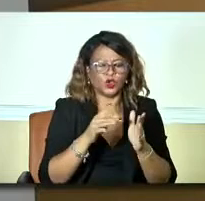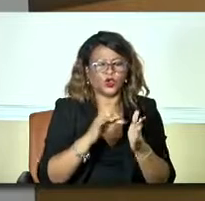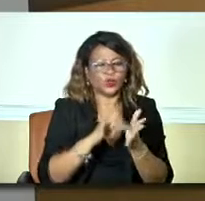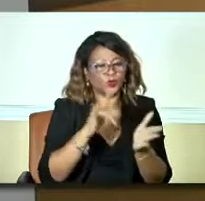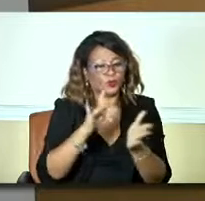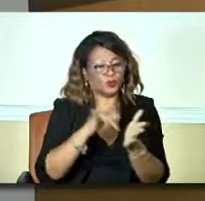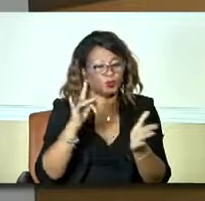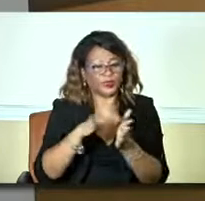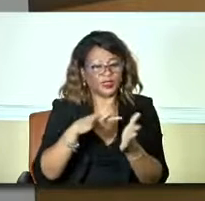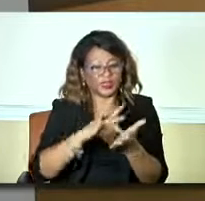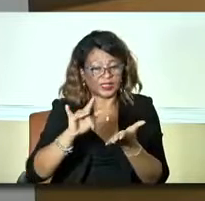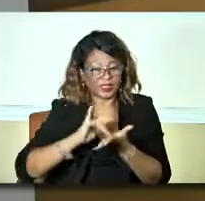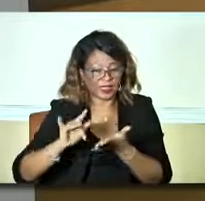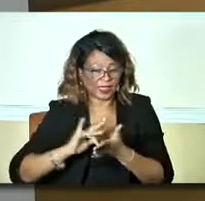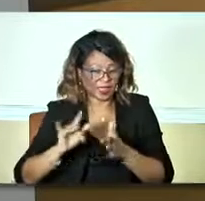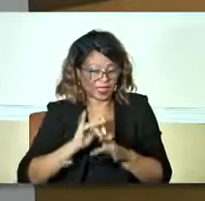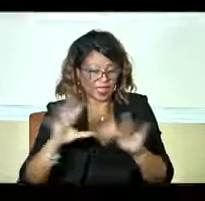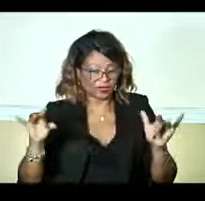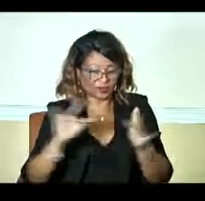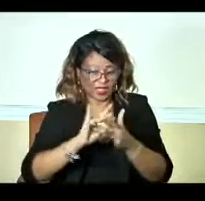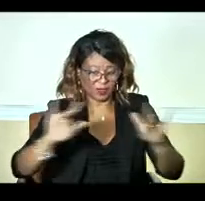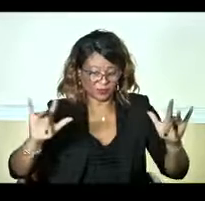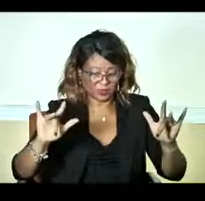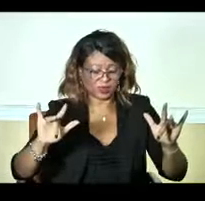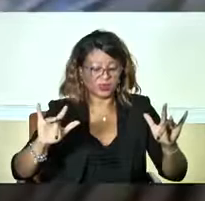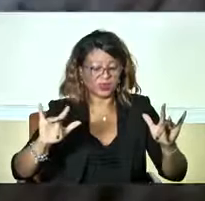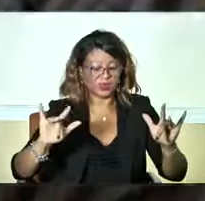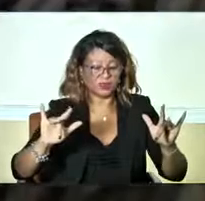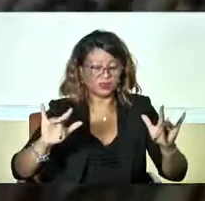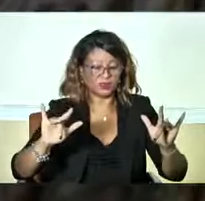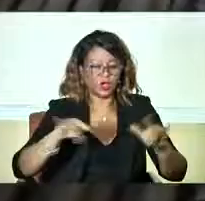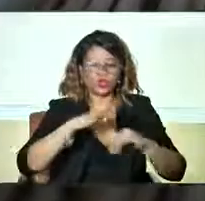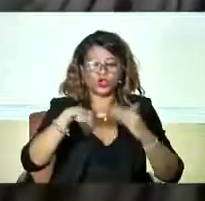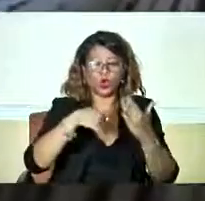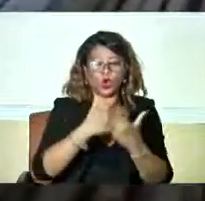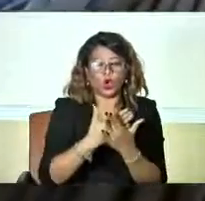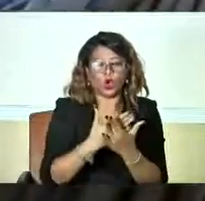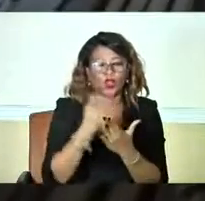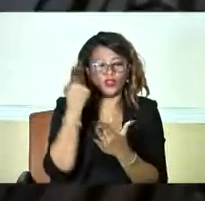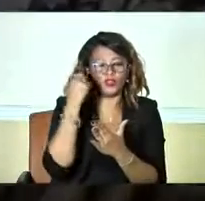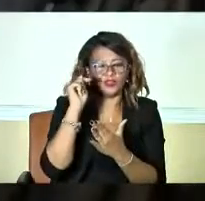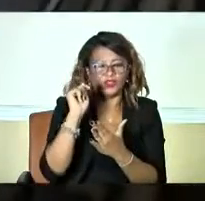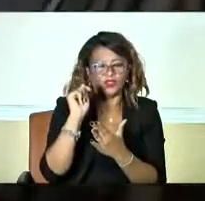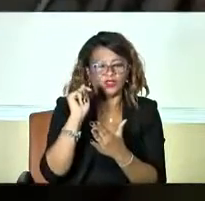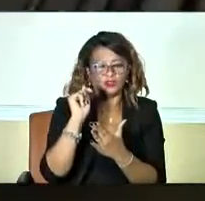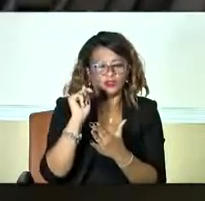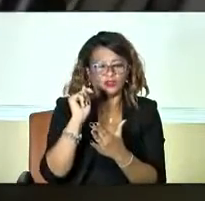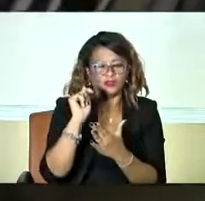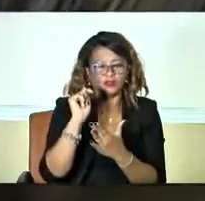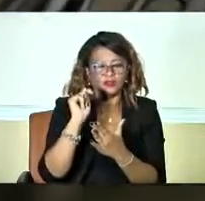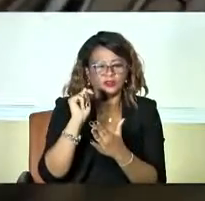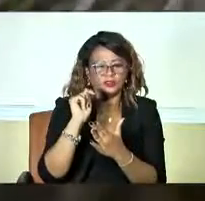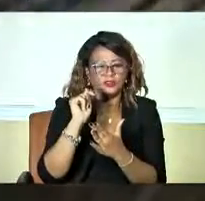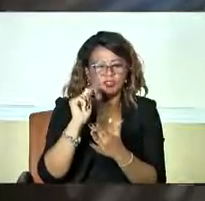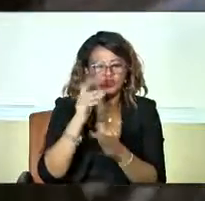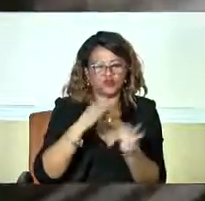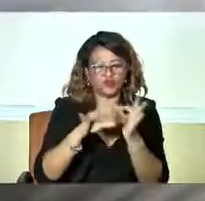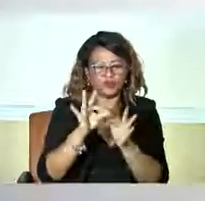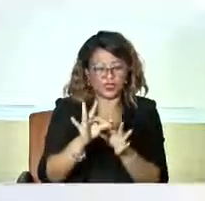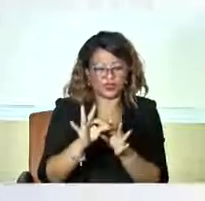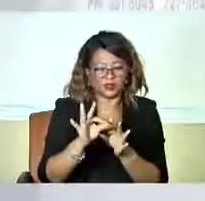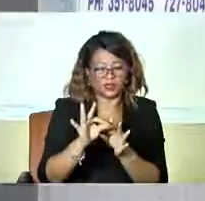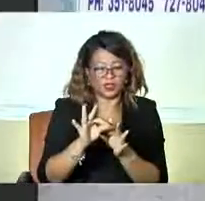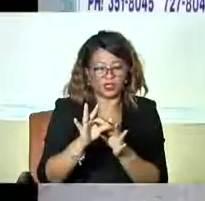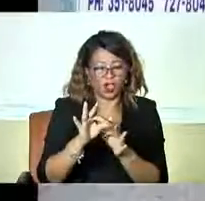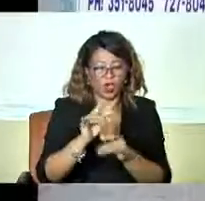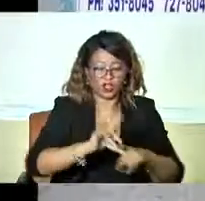the area. The spaces was totally empty. So all the wooden studs had to be replaced. All